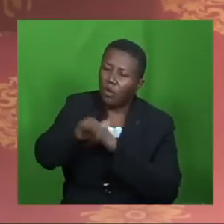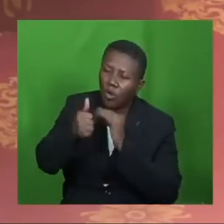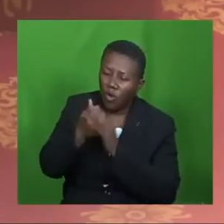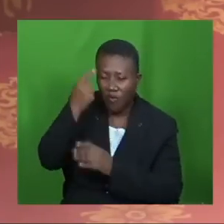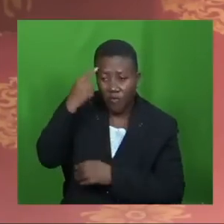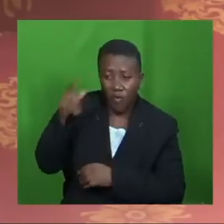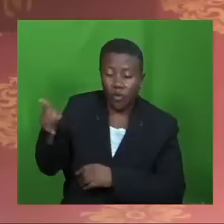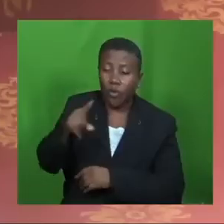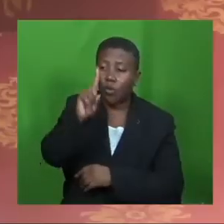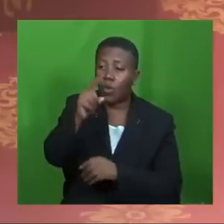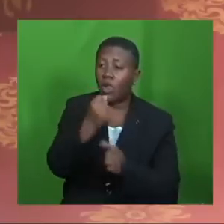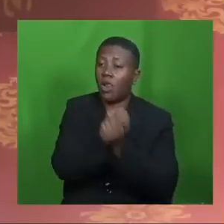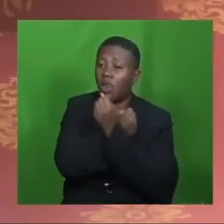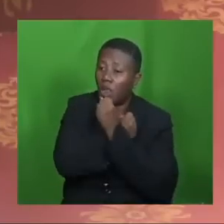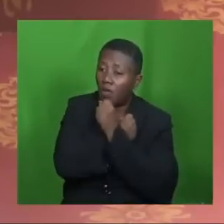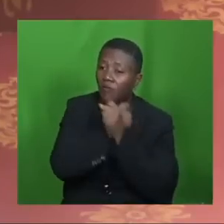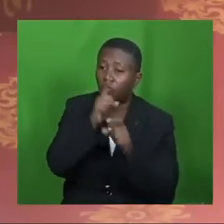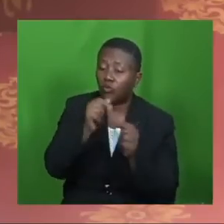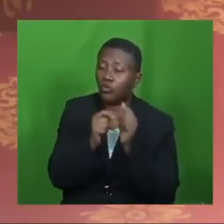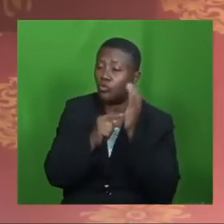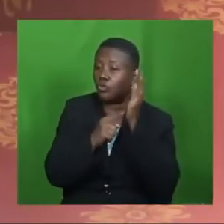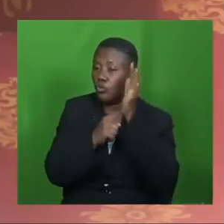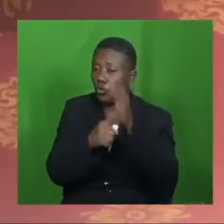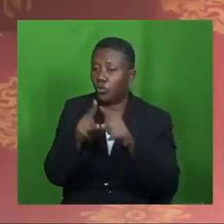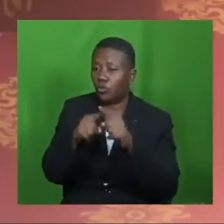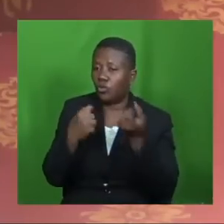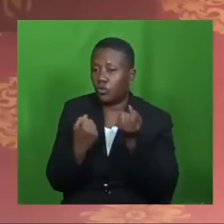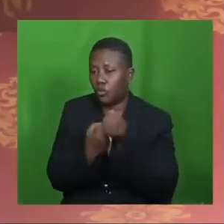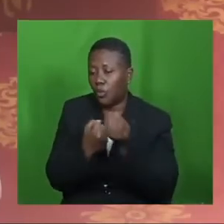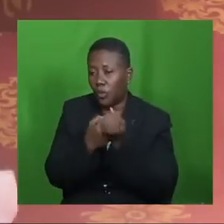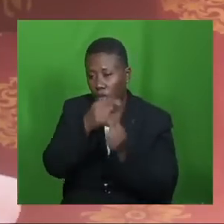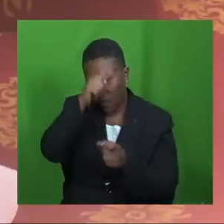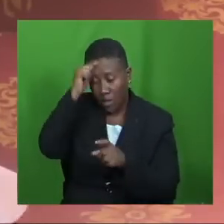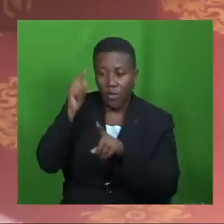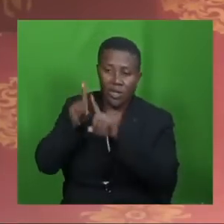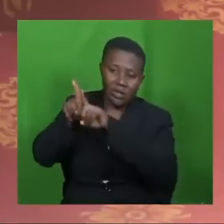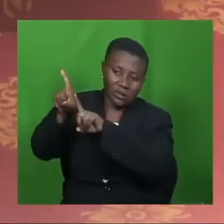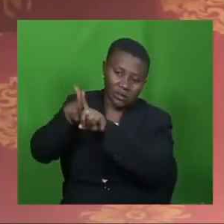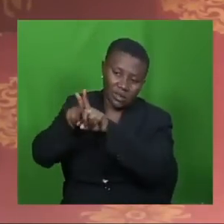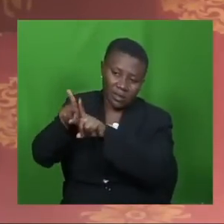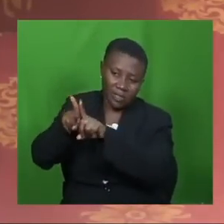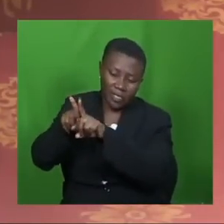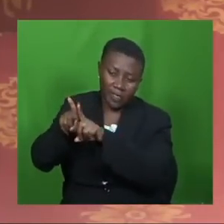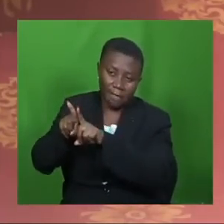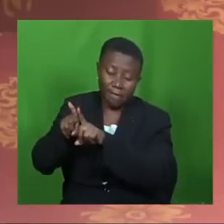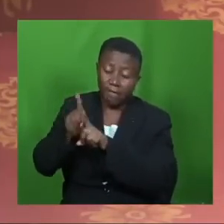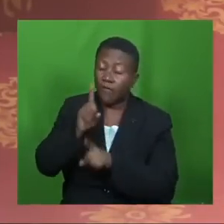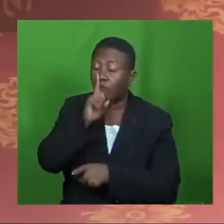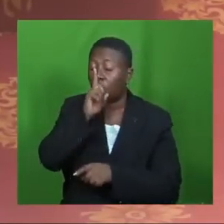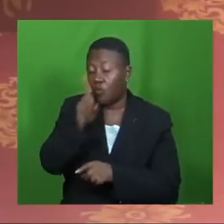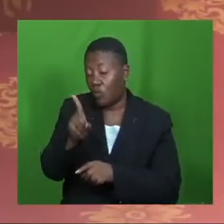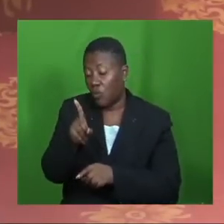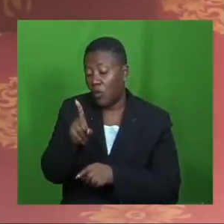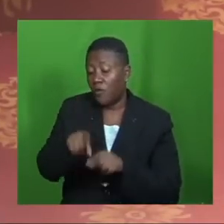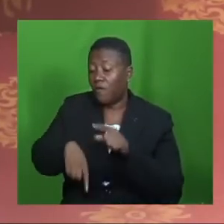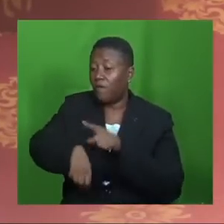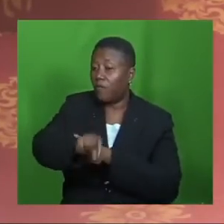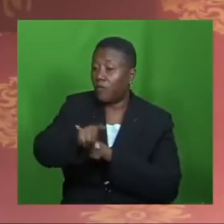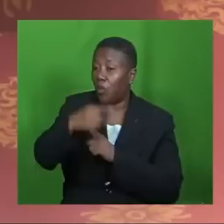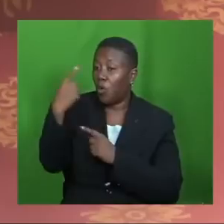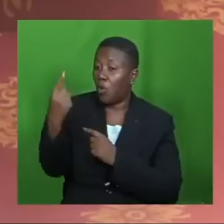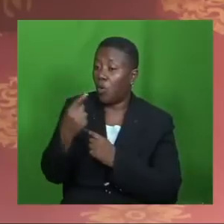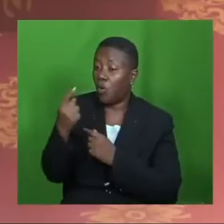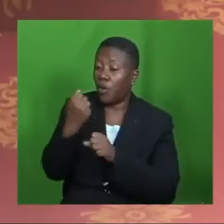all came together as a nation to support the national team, our Black Stars. Indeed, football unites, and just as